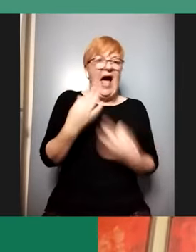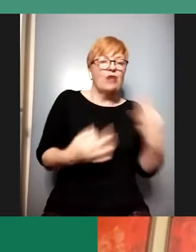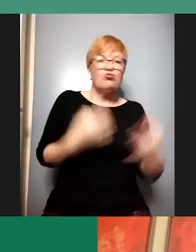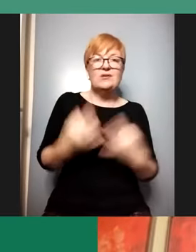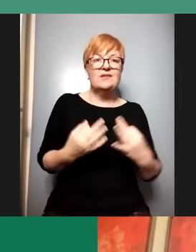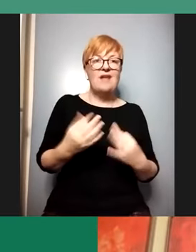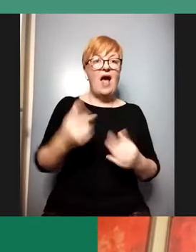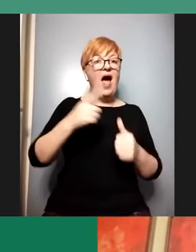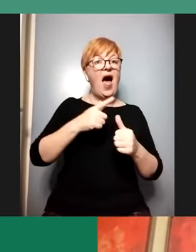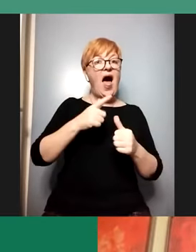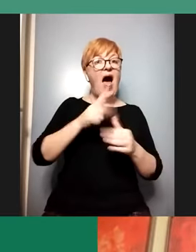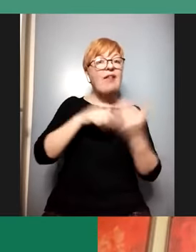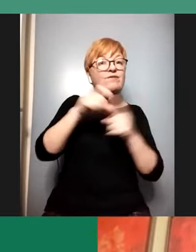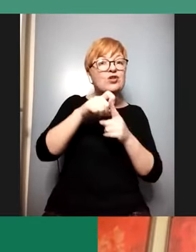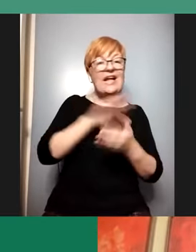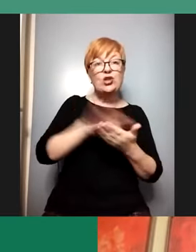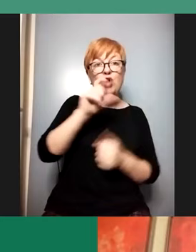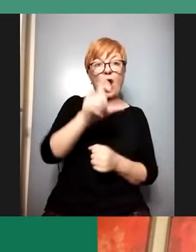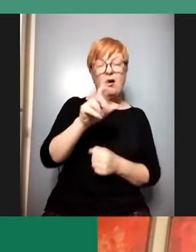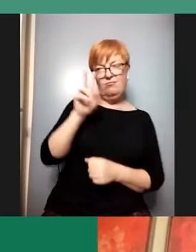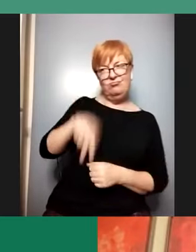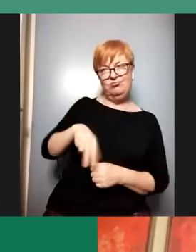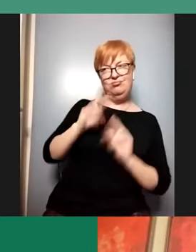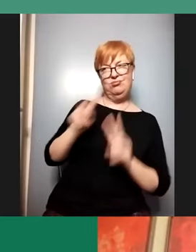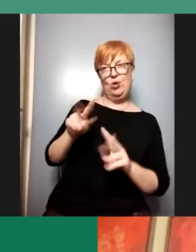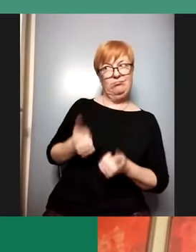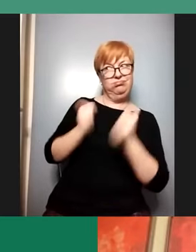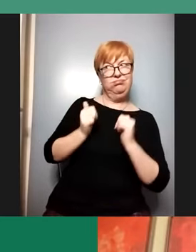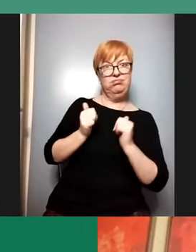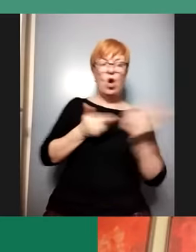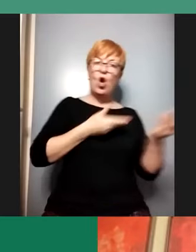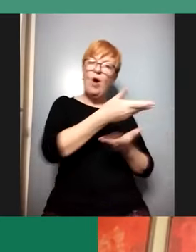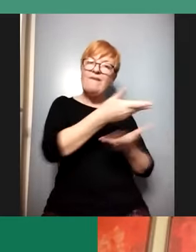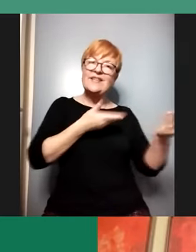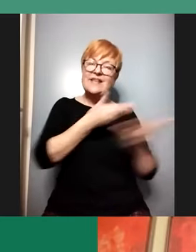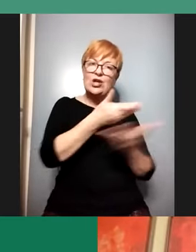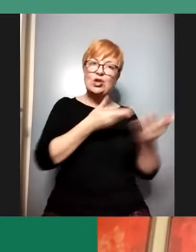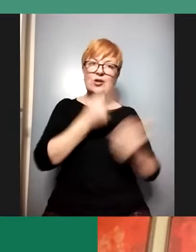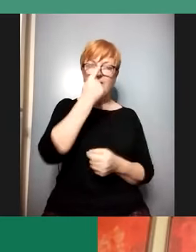how beautiful she looks, and you know, they have a conversation, really sort of, you know,